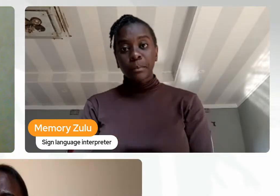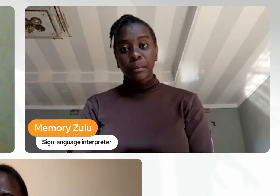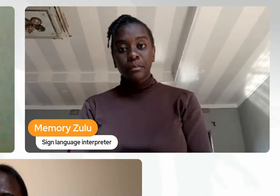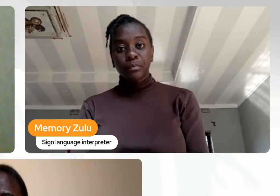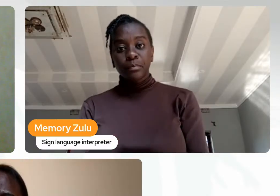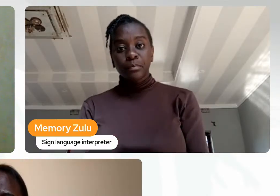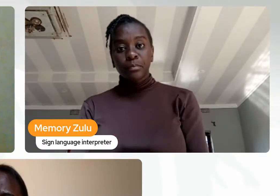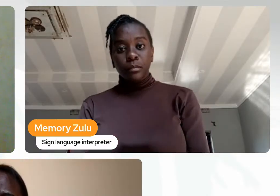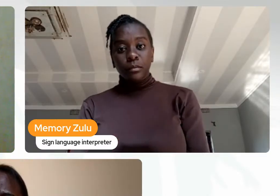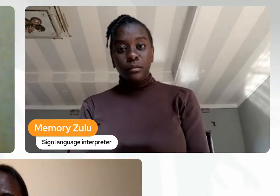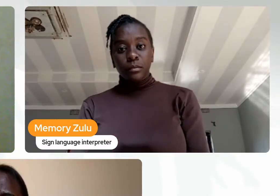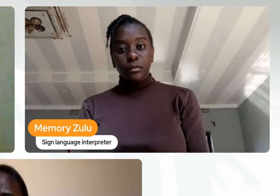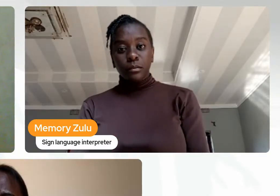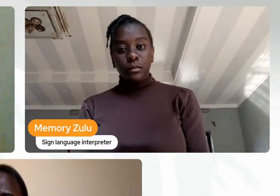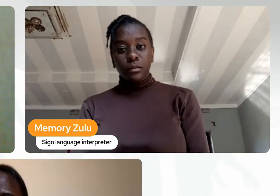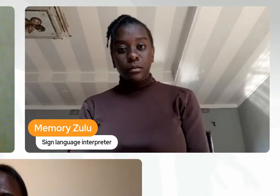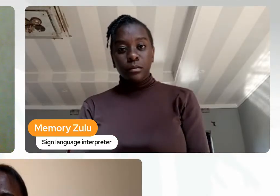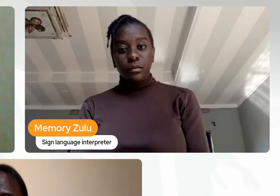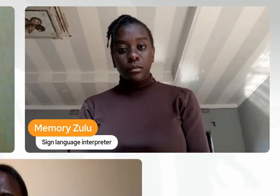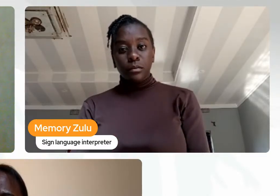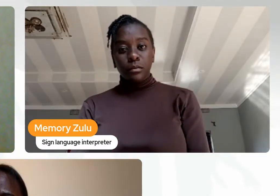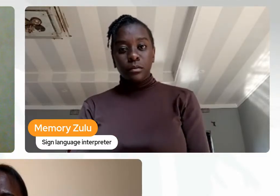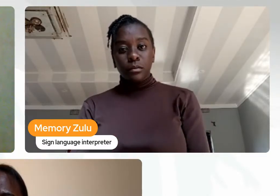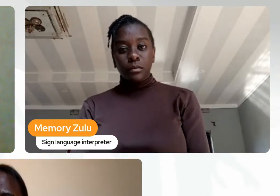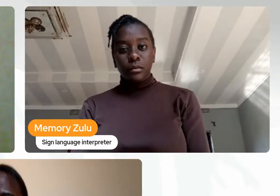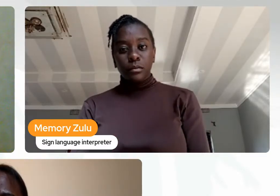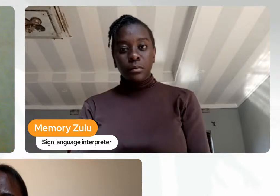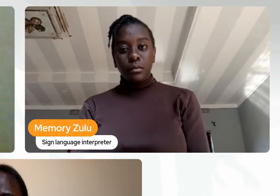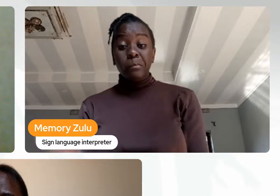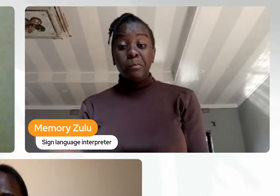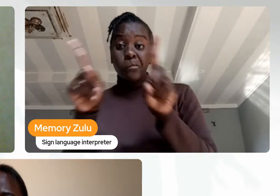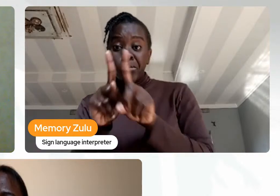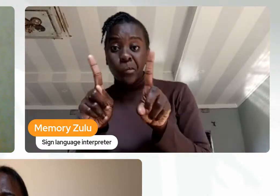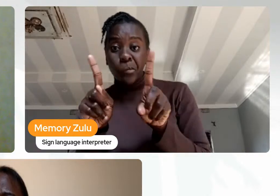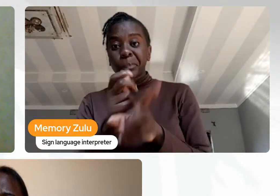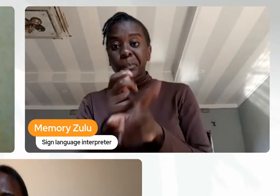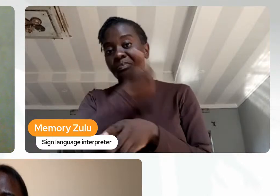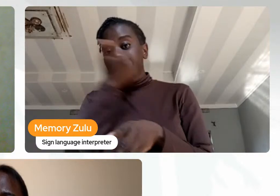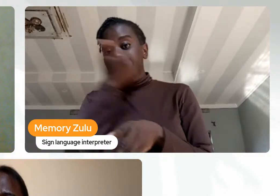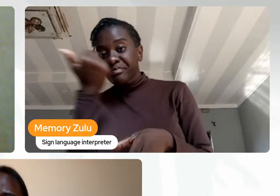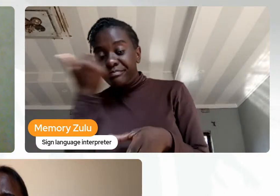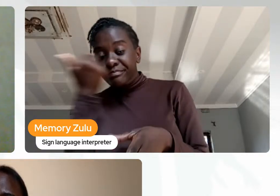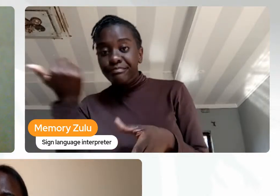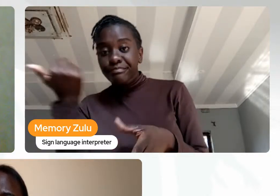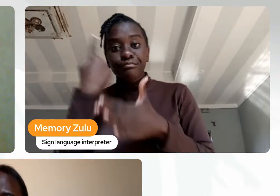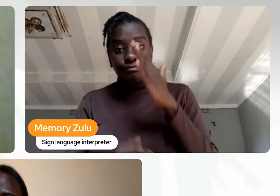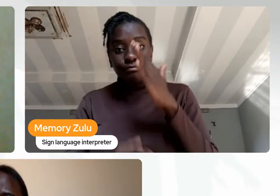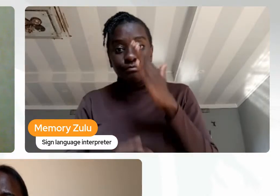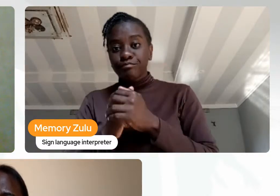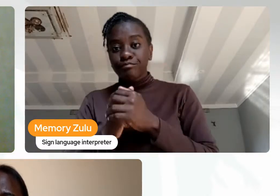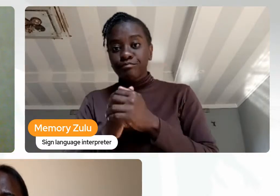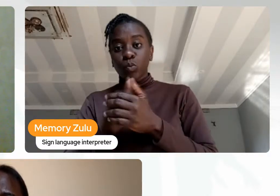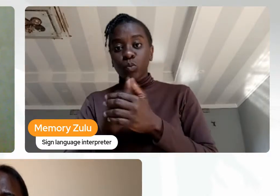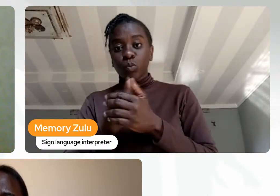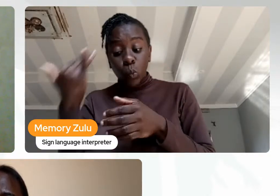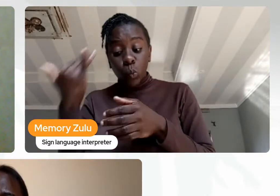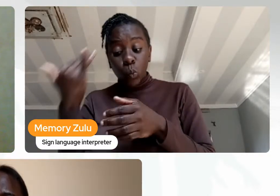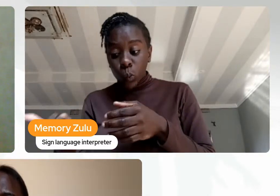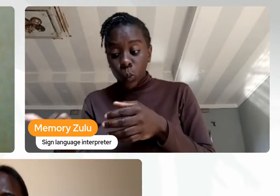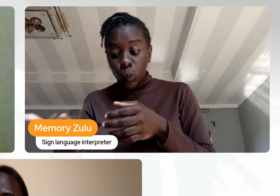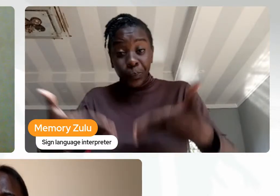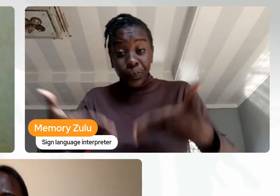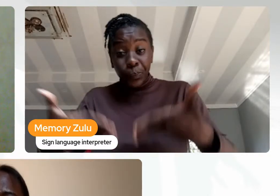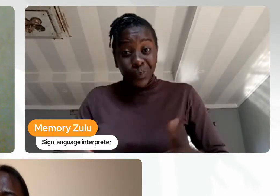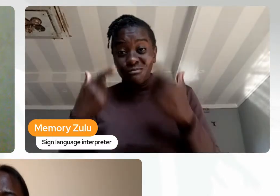illicit activities like taking alcohol, they are taking certain drugs, and at the end of the day, that impairs